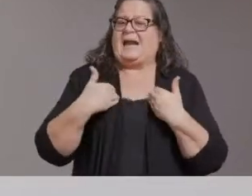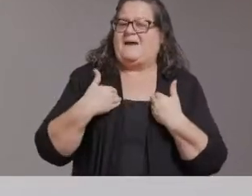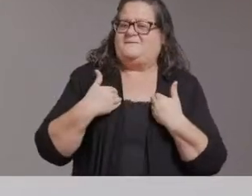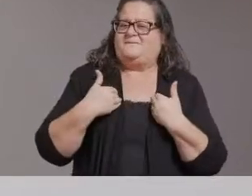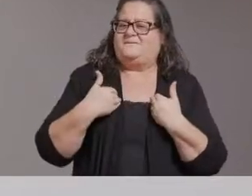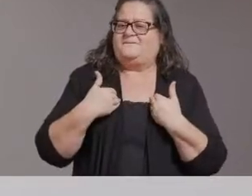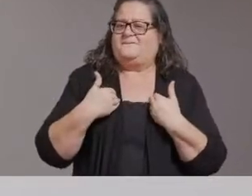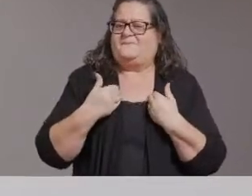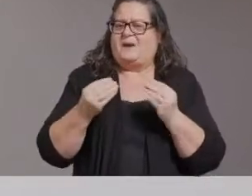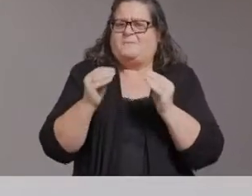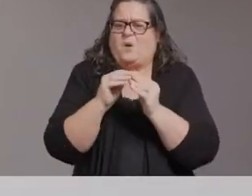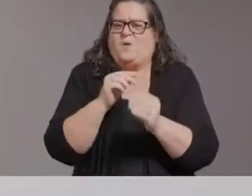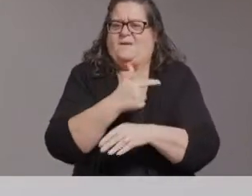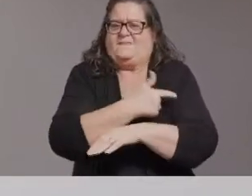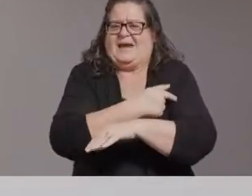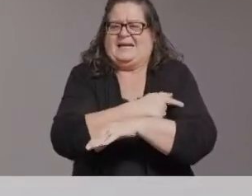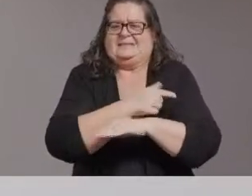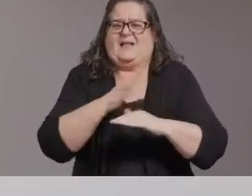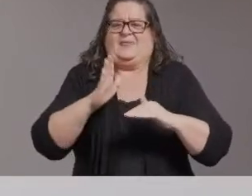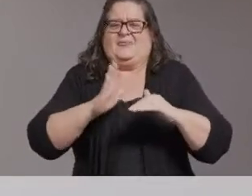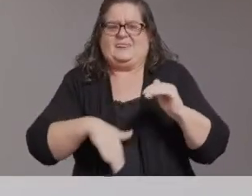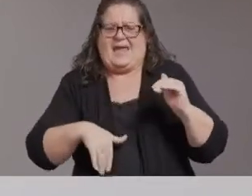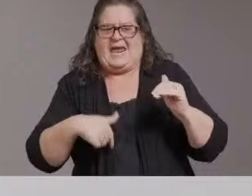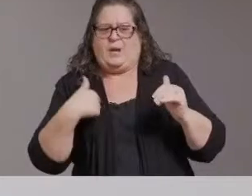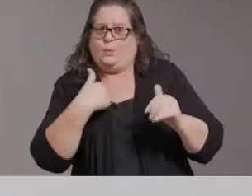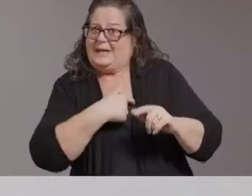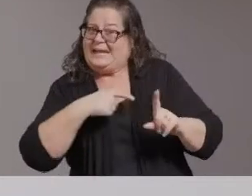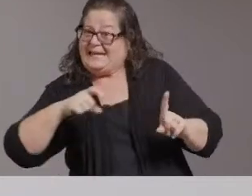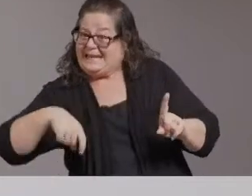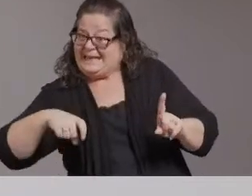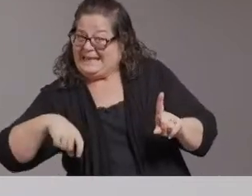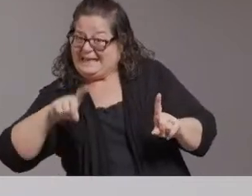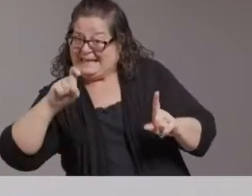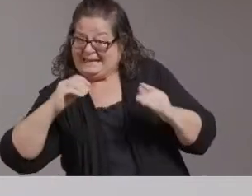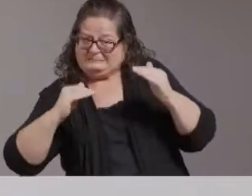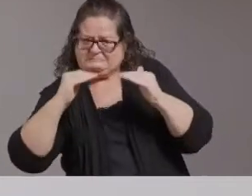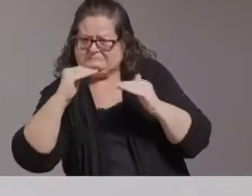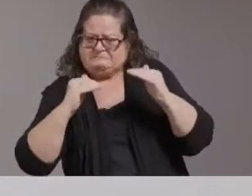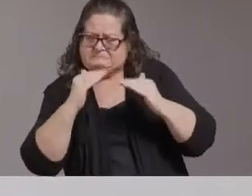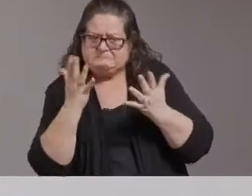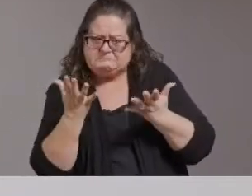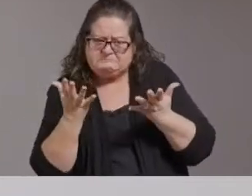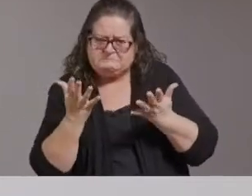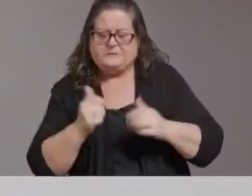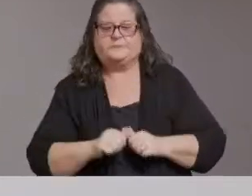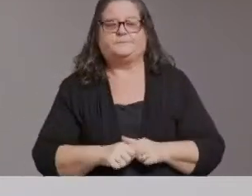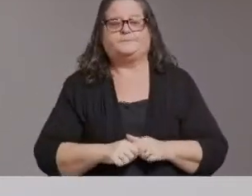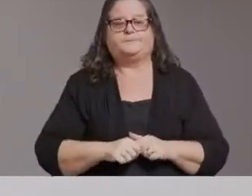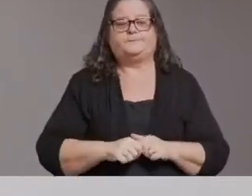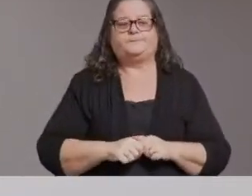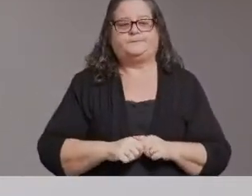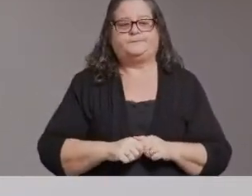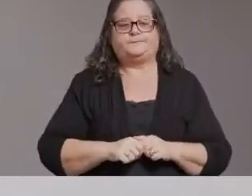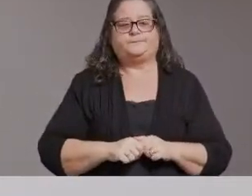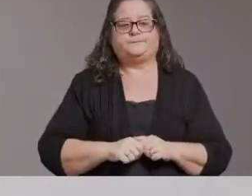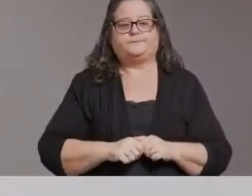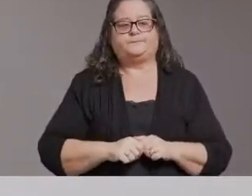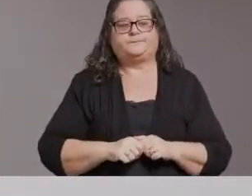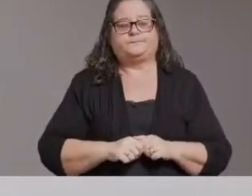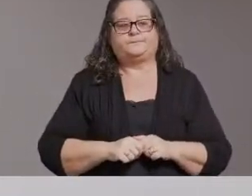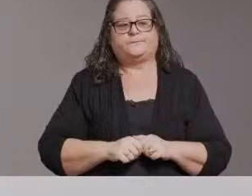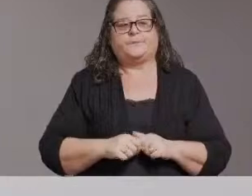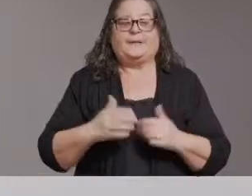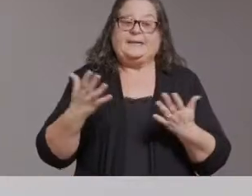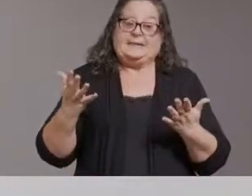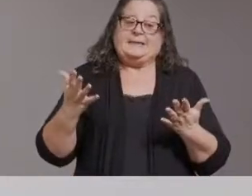this point? Or are we evening out in both for supply and demand? Where do you see us right now? I think it depends on where you